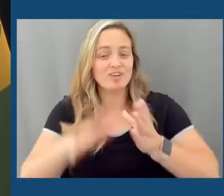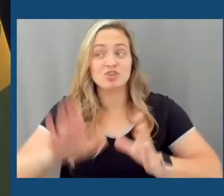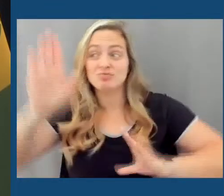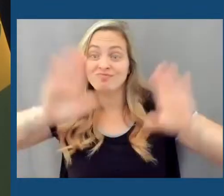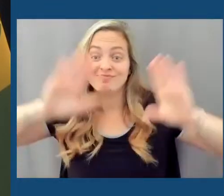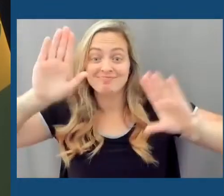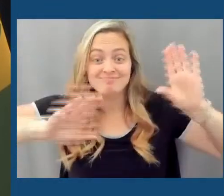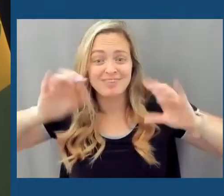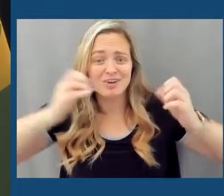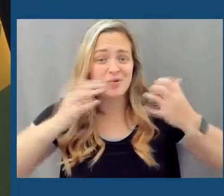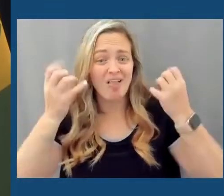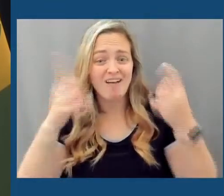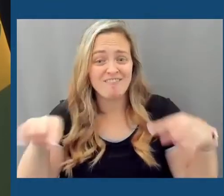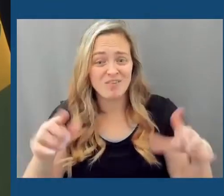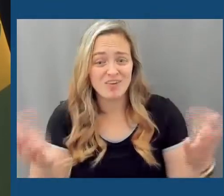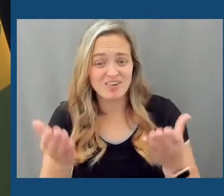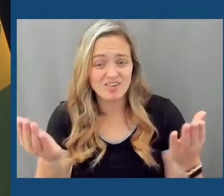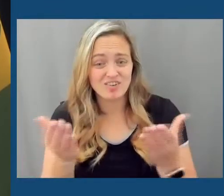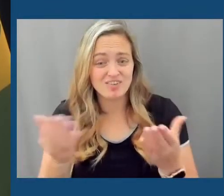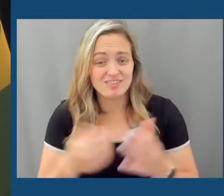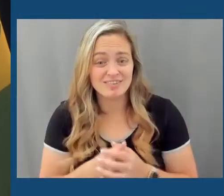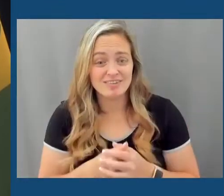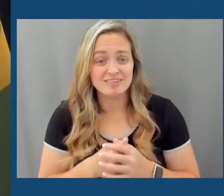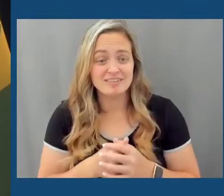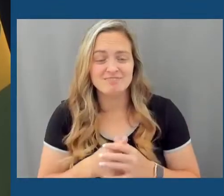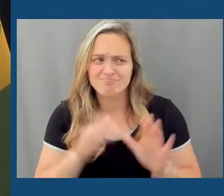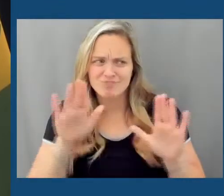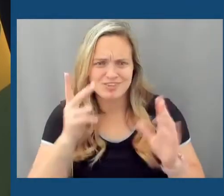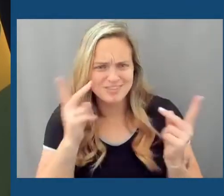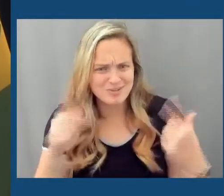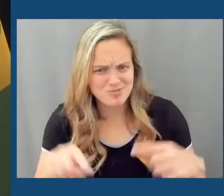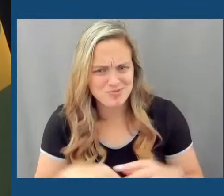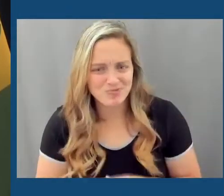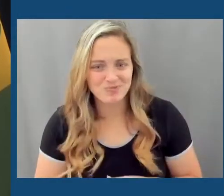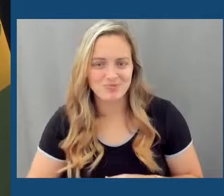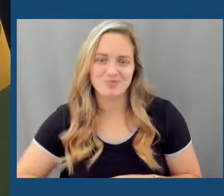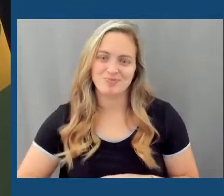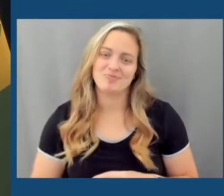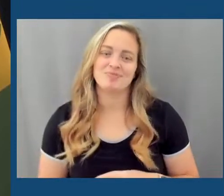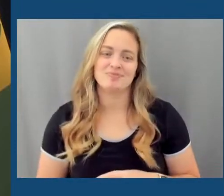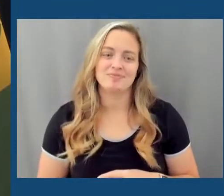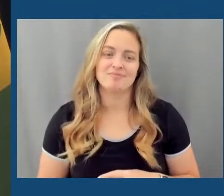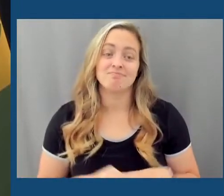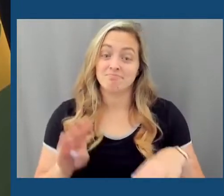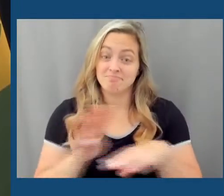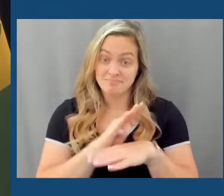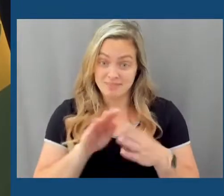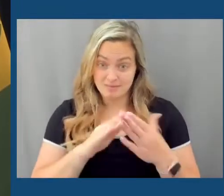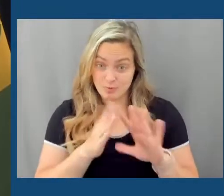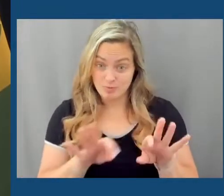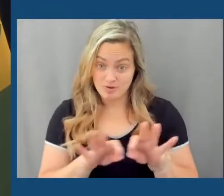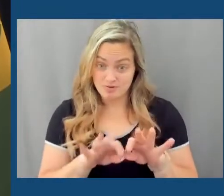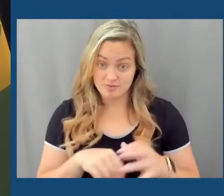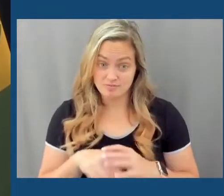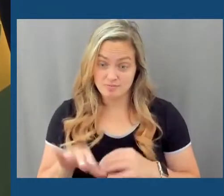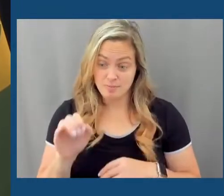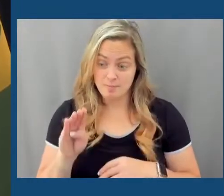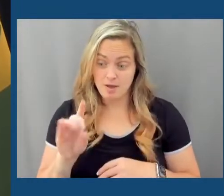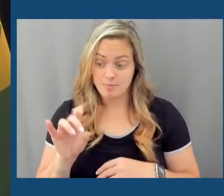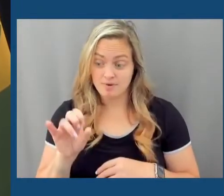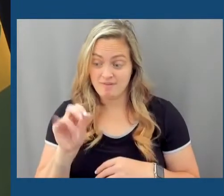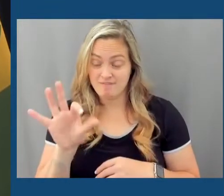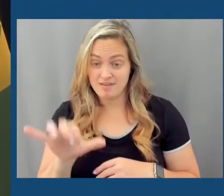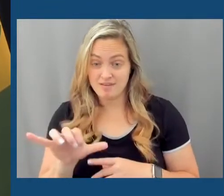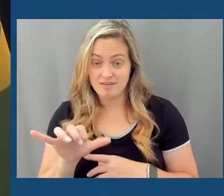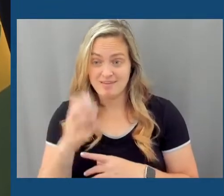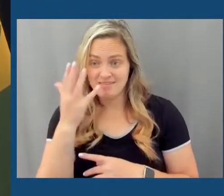know there's a lot of you county legislators. Great to see you. And of course, the business community matters. Bob Duffy, representing the